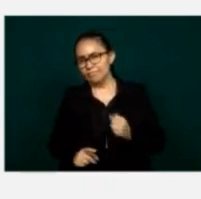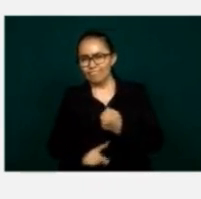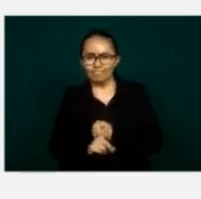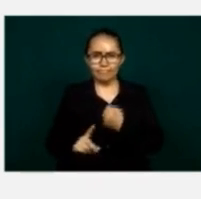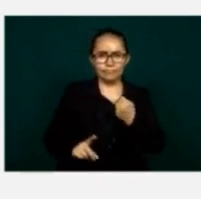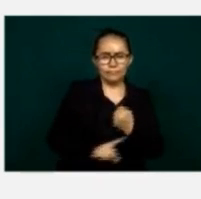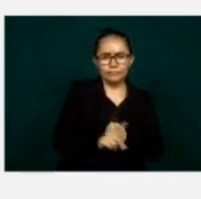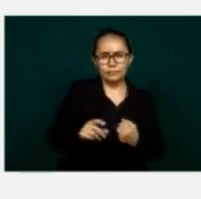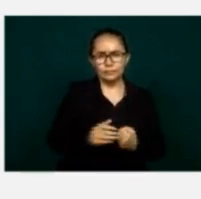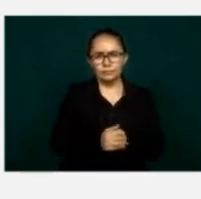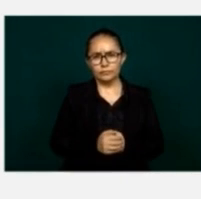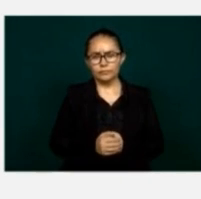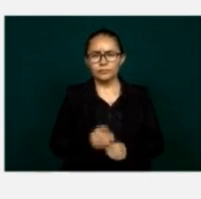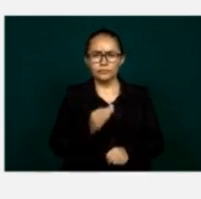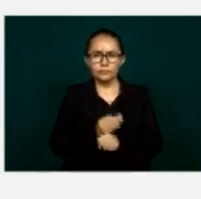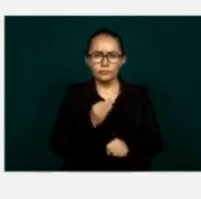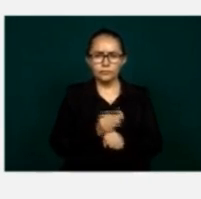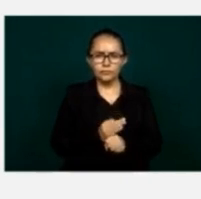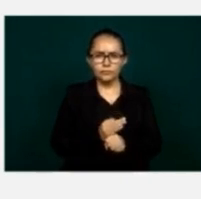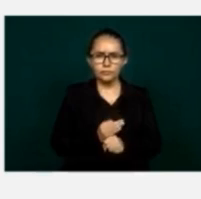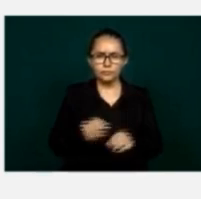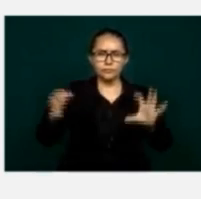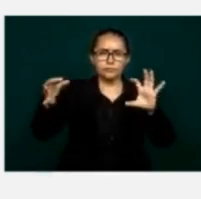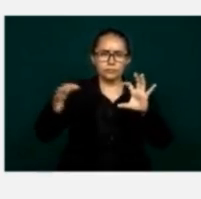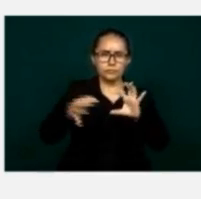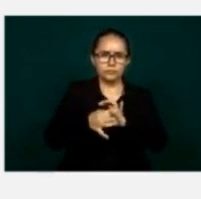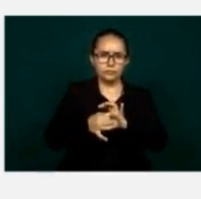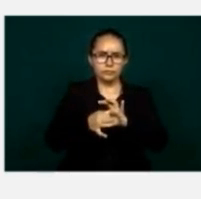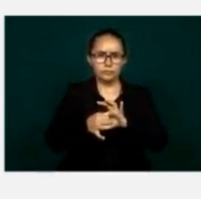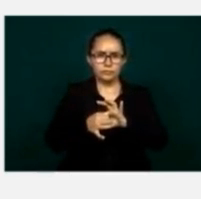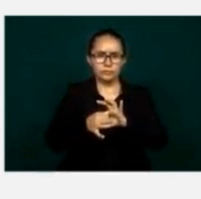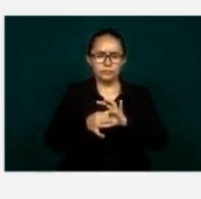from, say, 27 to 9.4.